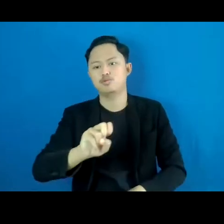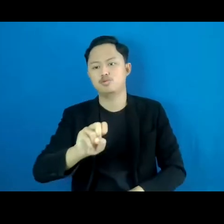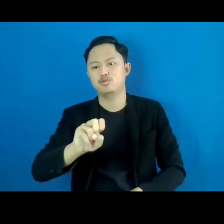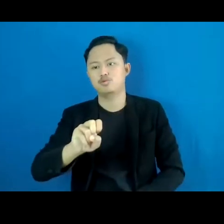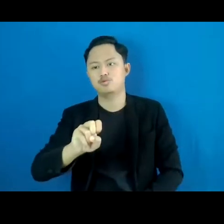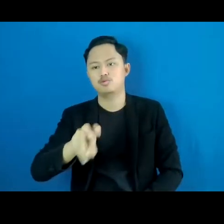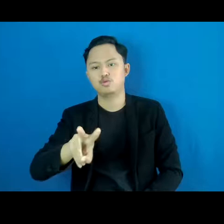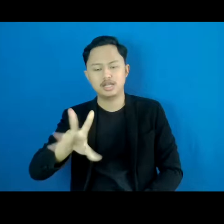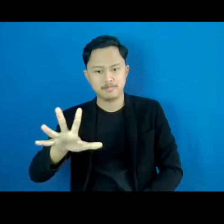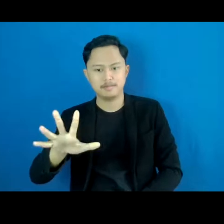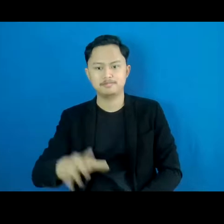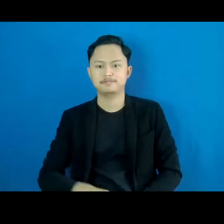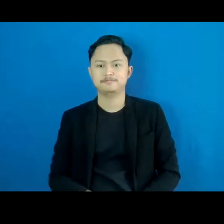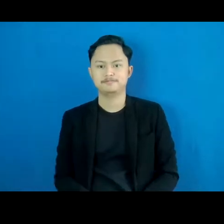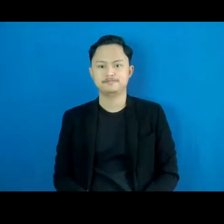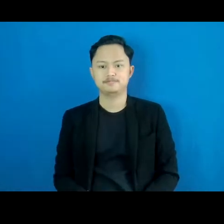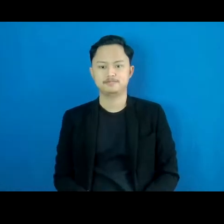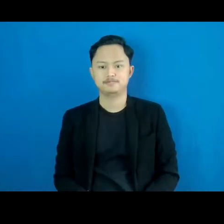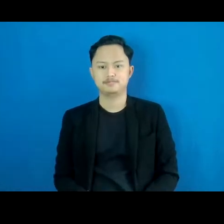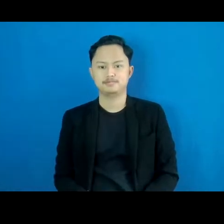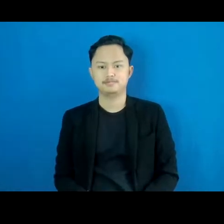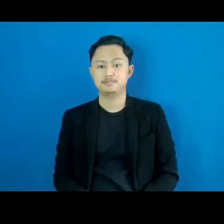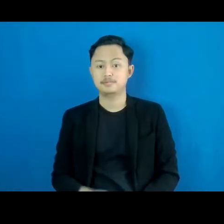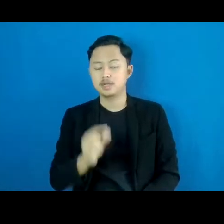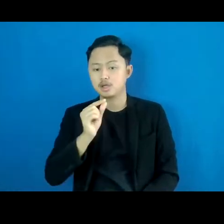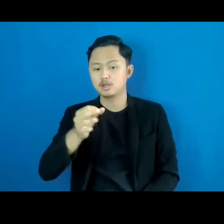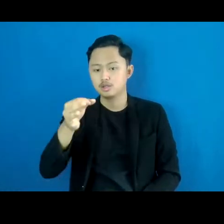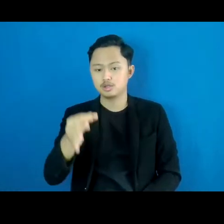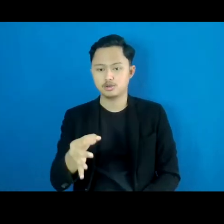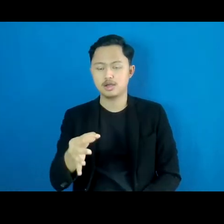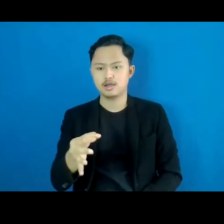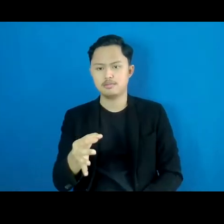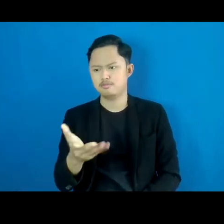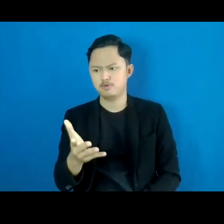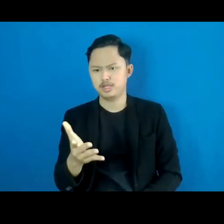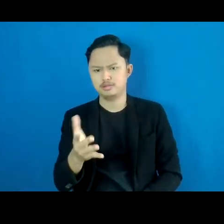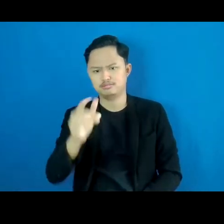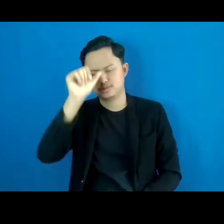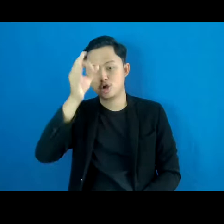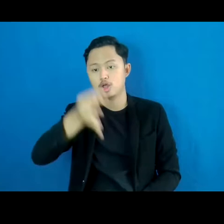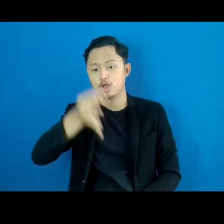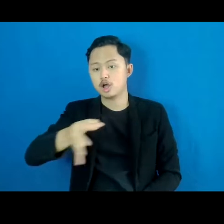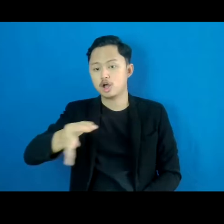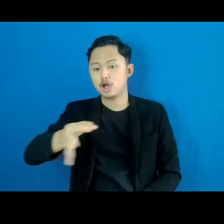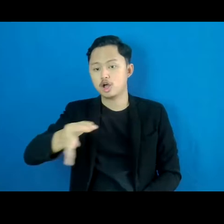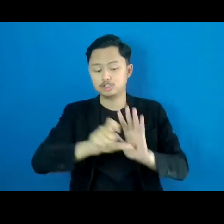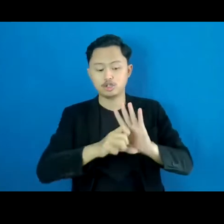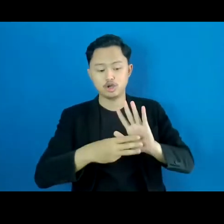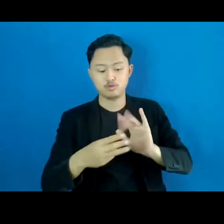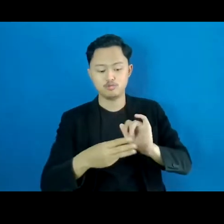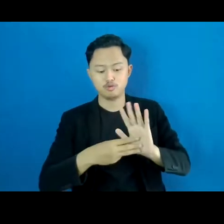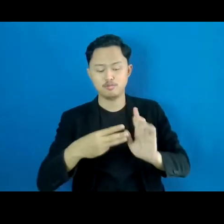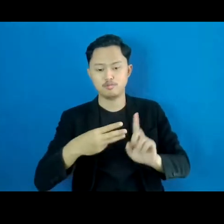would be good to learn from cities like Indian cities like Mumbai, Pune, who have